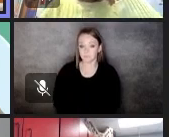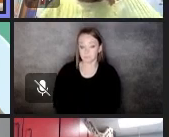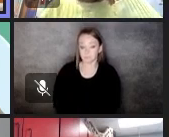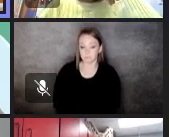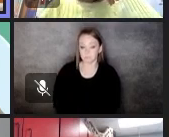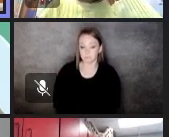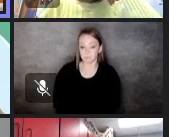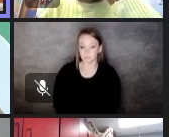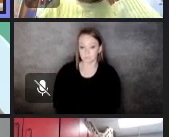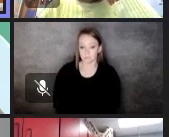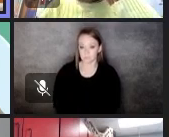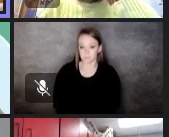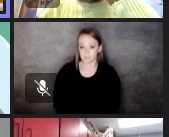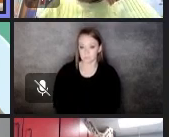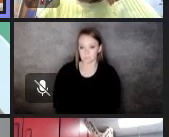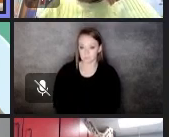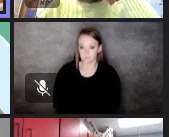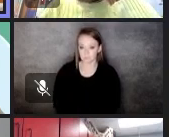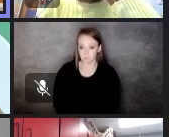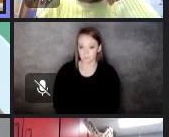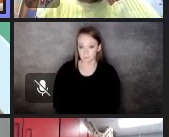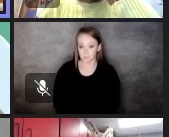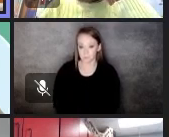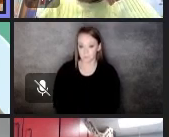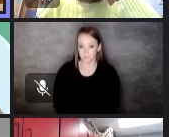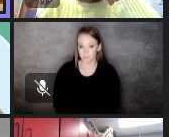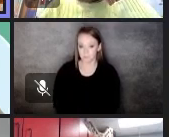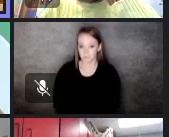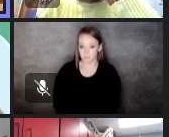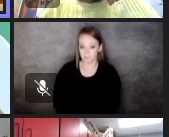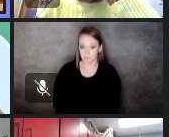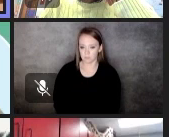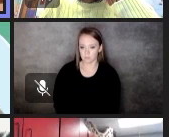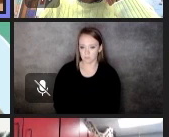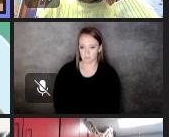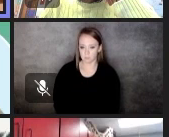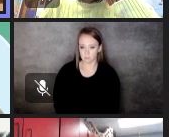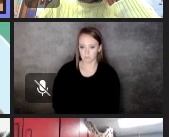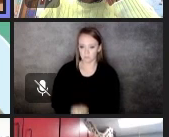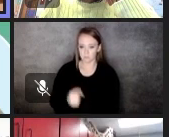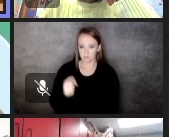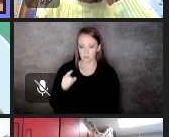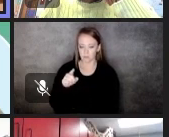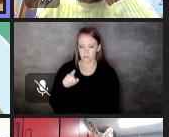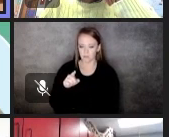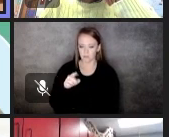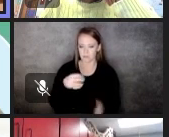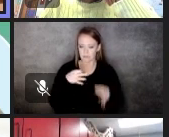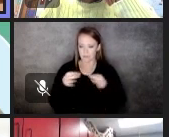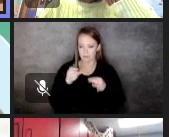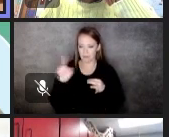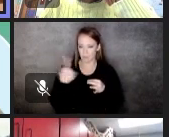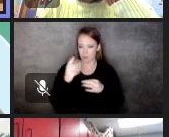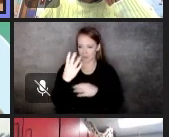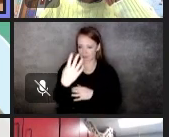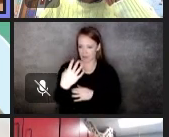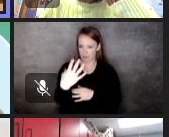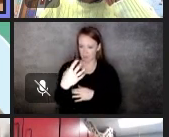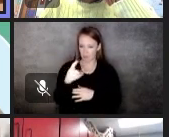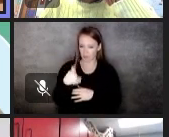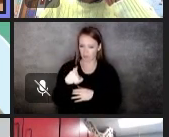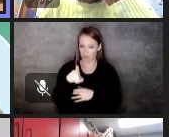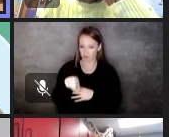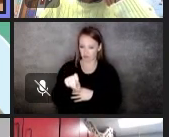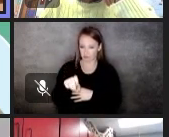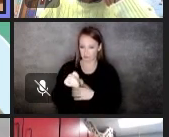Should I turn myself on here too? No, it'll give feedback. Oh, So okay. this camera and the microphone there will pick you up, and it'll point towards